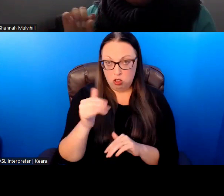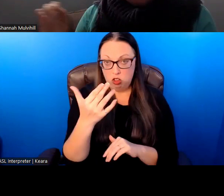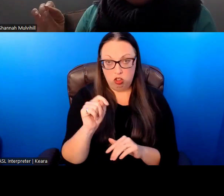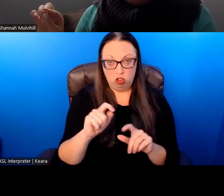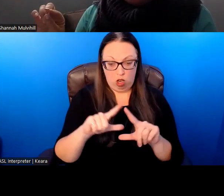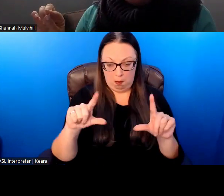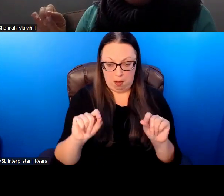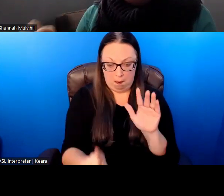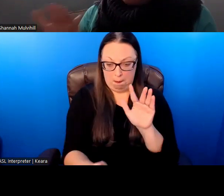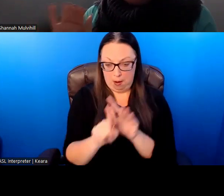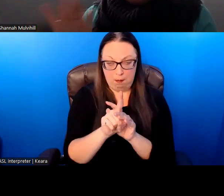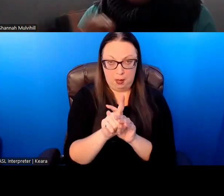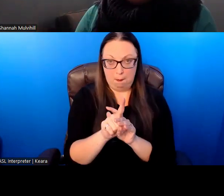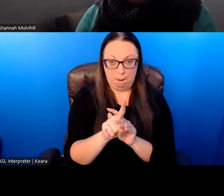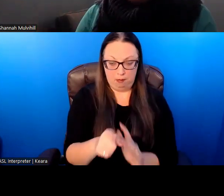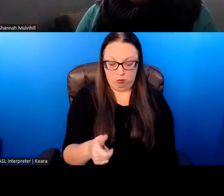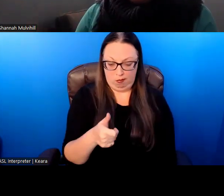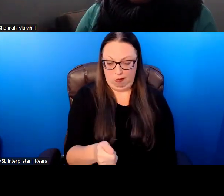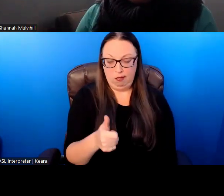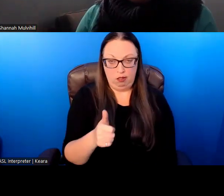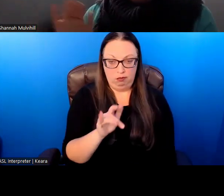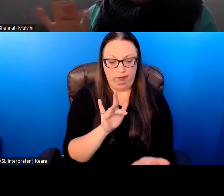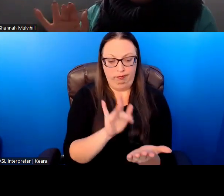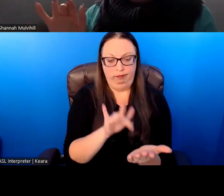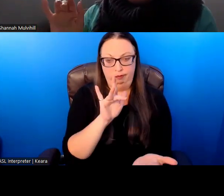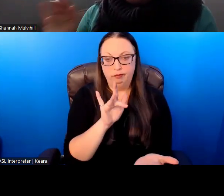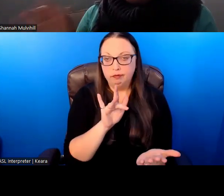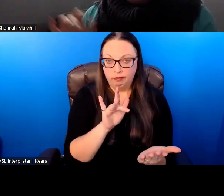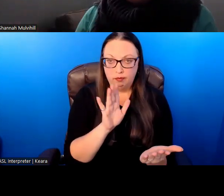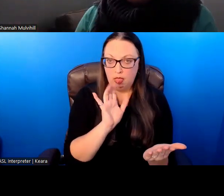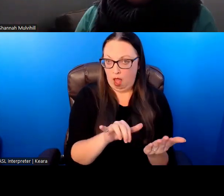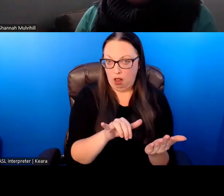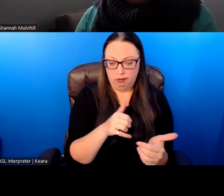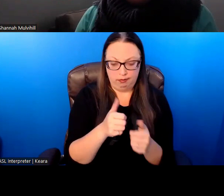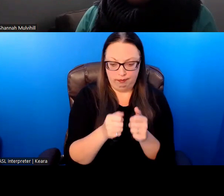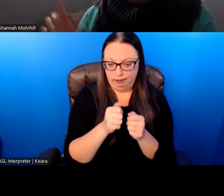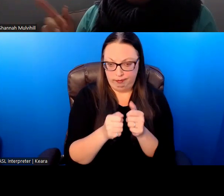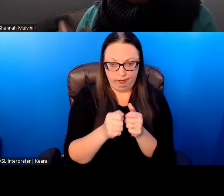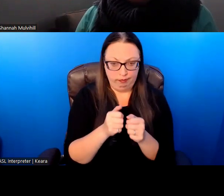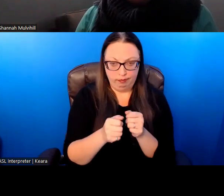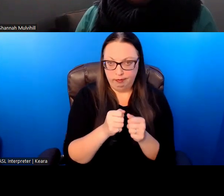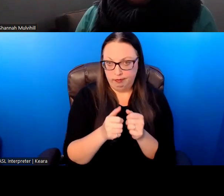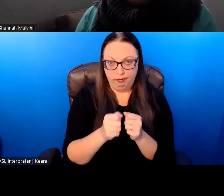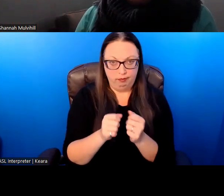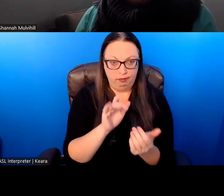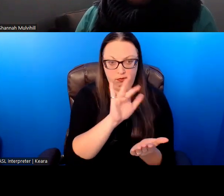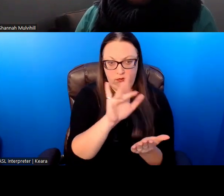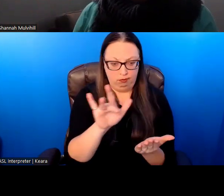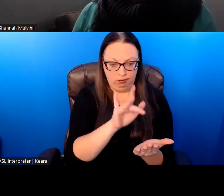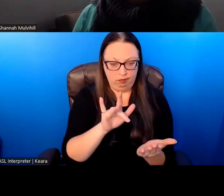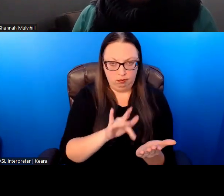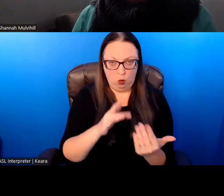pops up right at the very bottom, and you can just click on that and then touch, what it is that